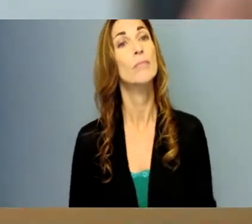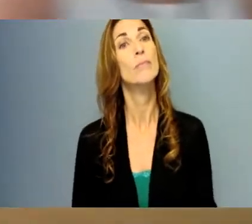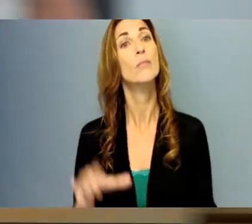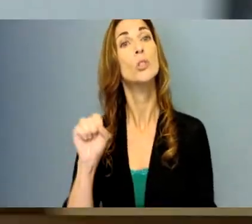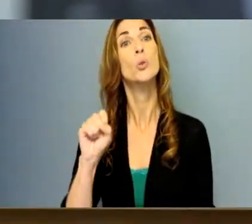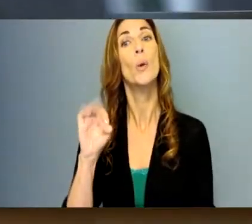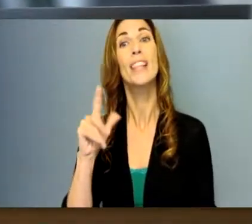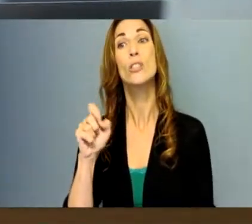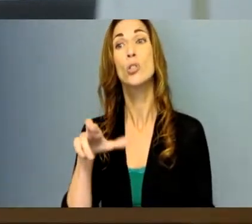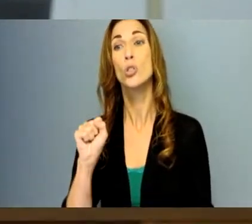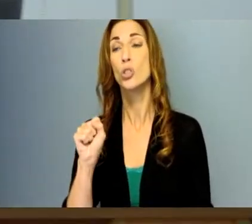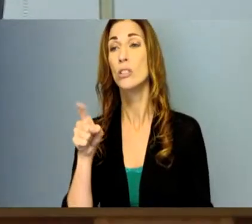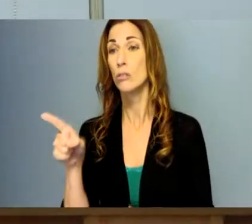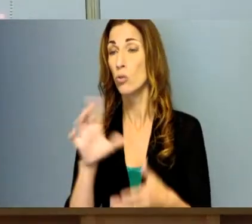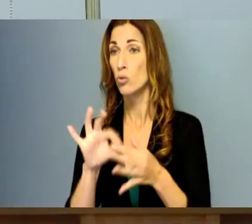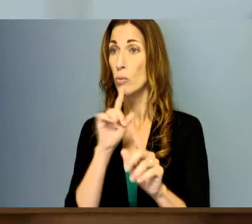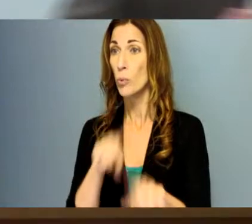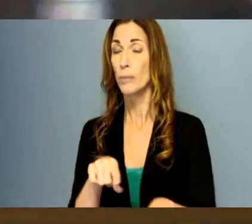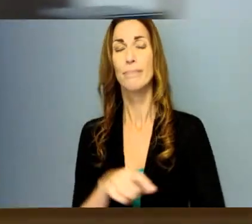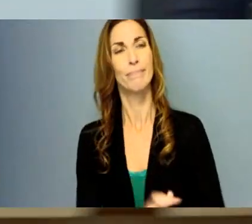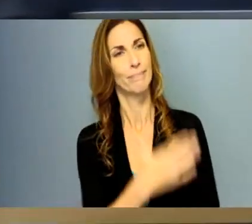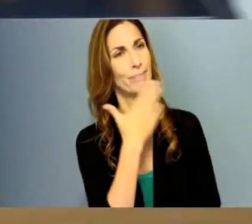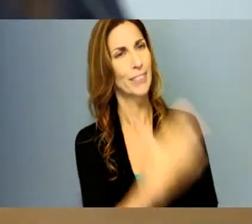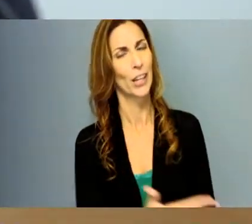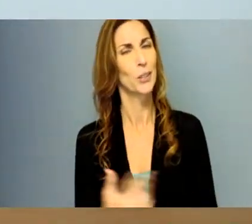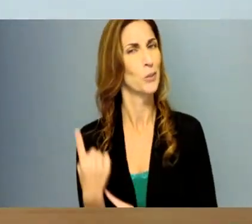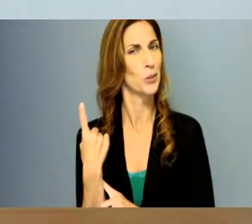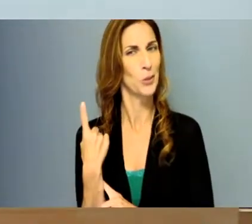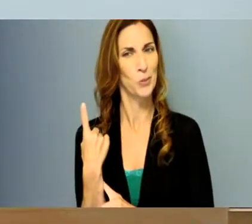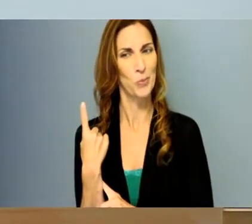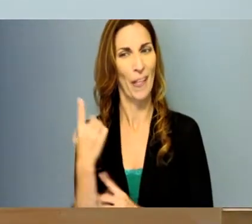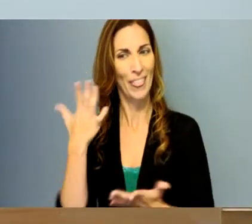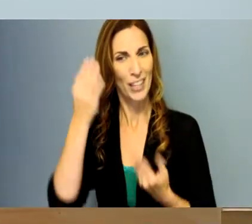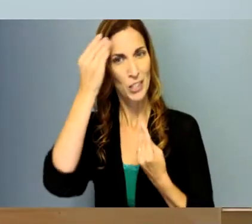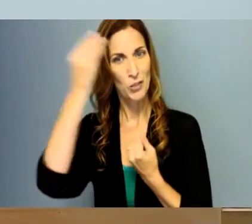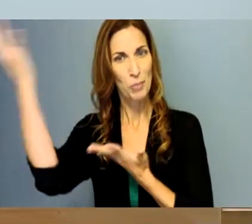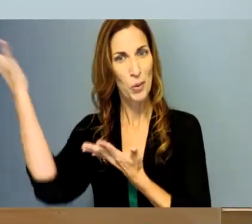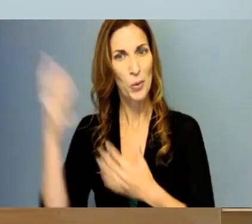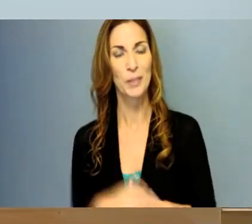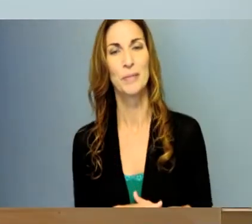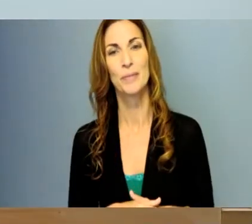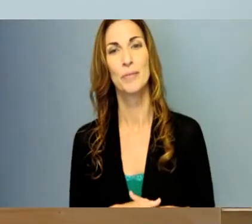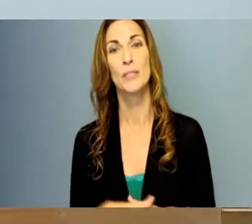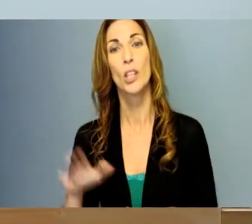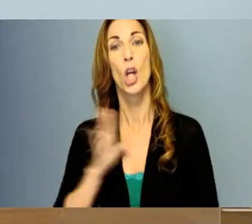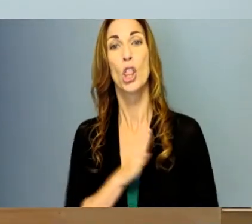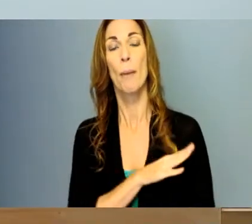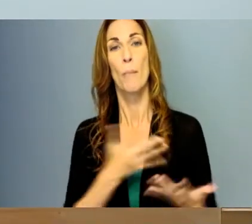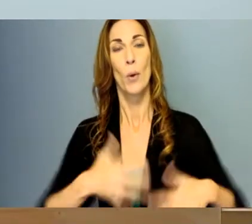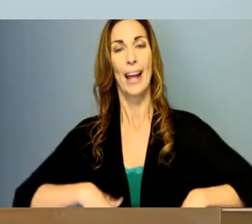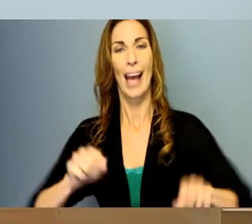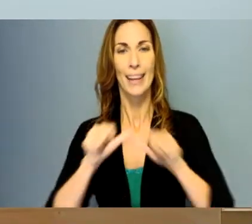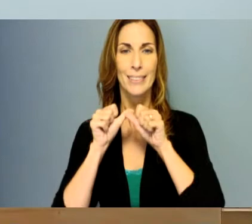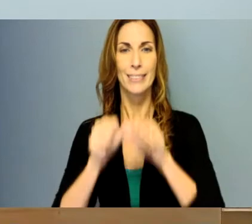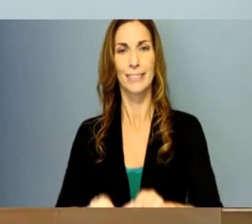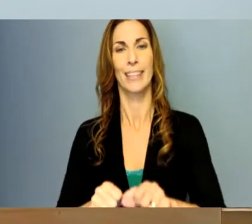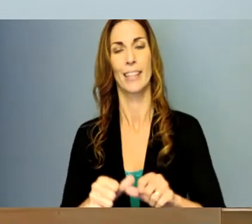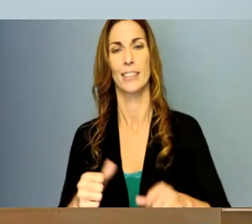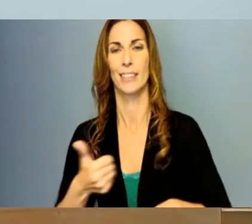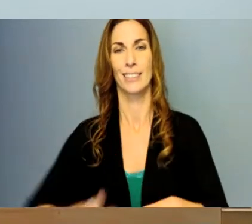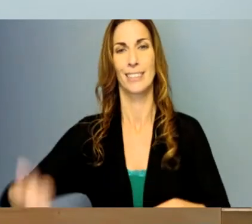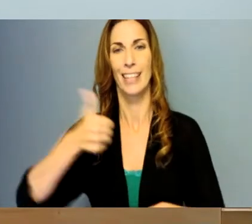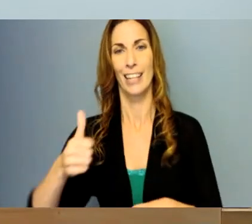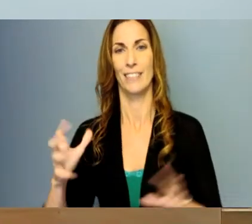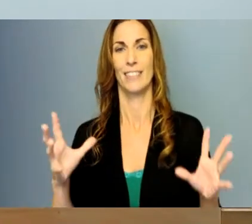Ms. Fitzpatrick. Thank you, Commissioner. Just one item to report. The board held its standing executive session yesterday,